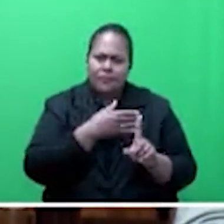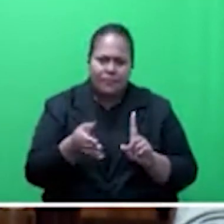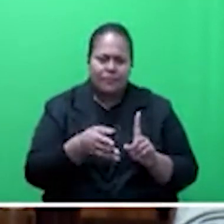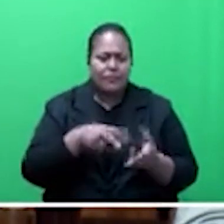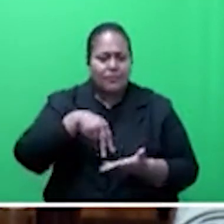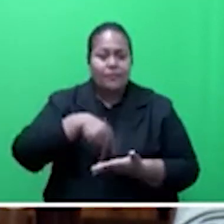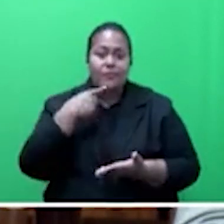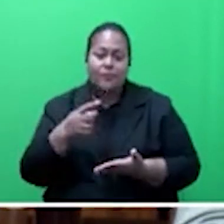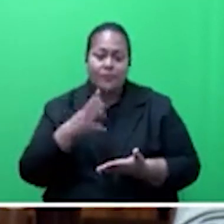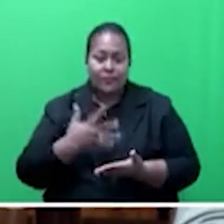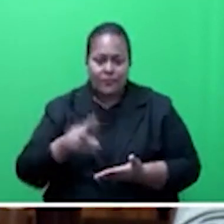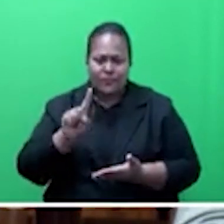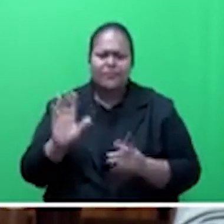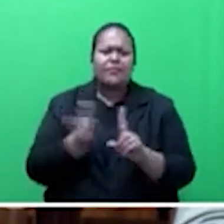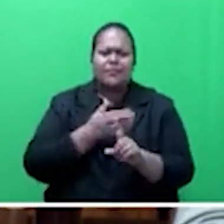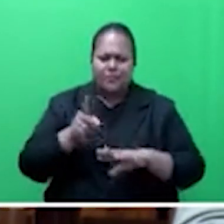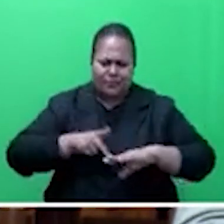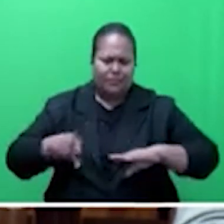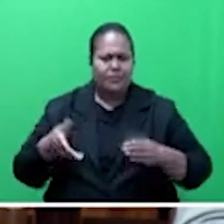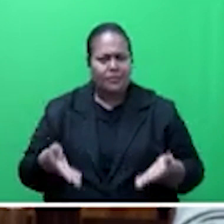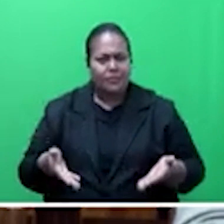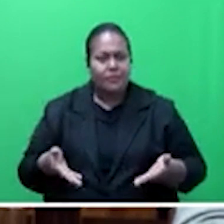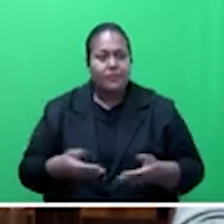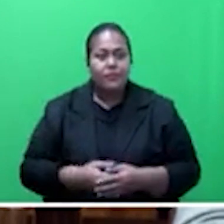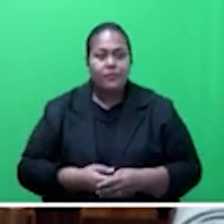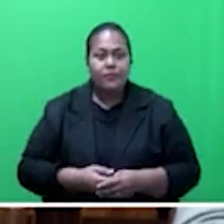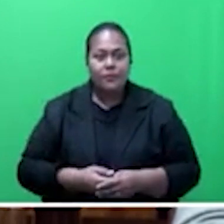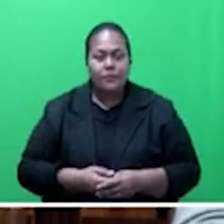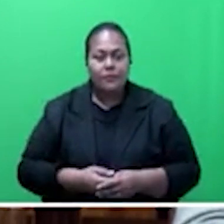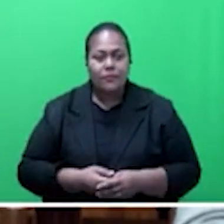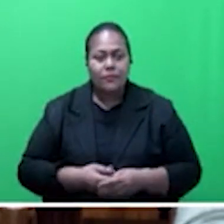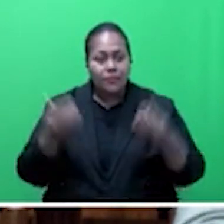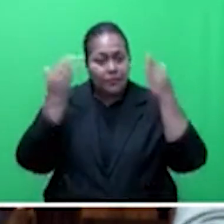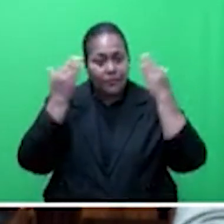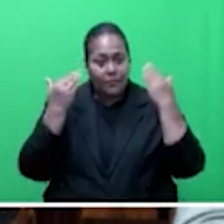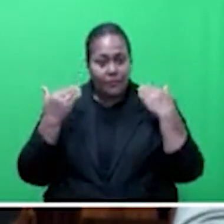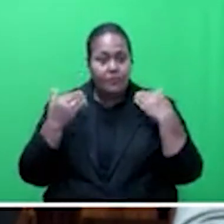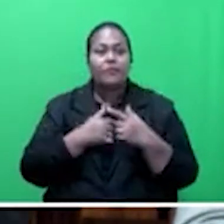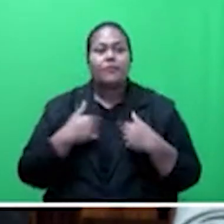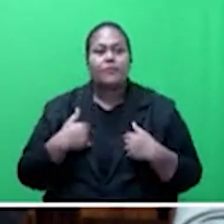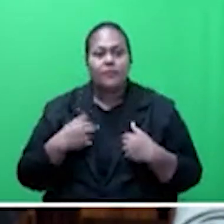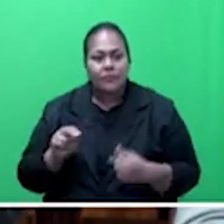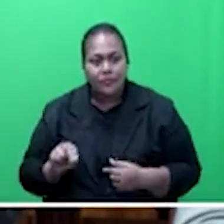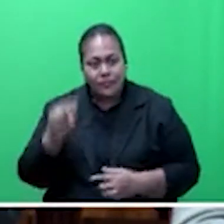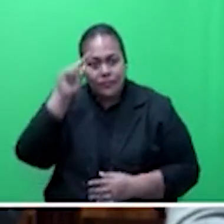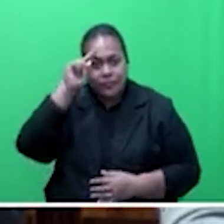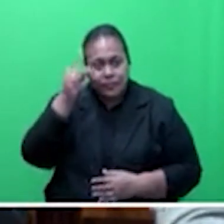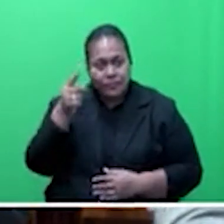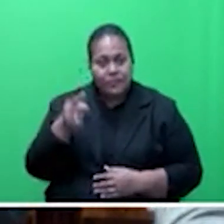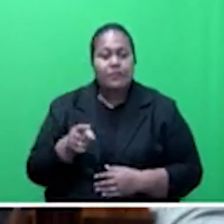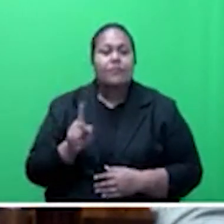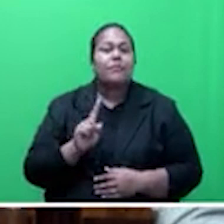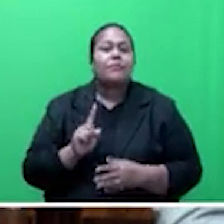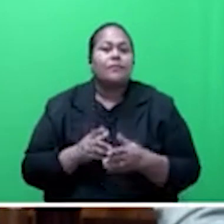majority to abuse Parliament in this manner. Honorable Speaker, we really need to understand how it really should